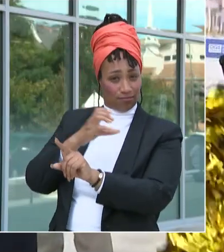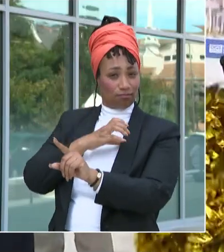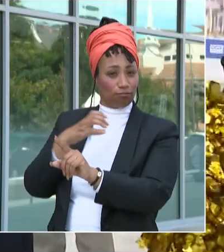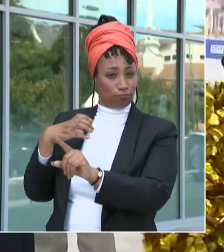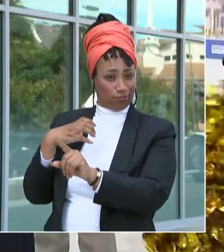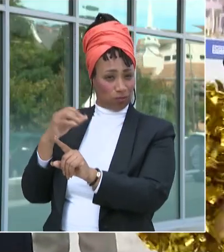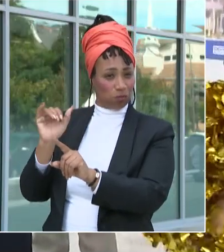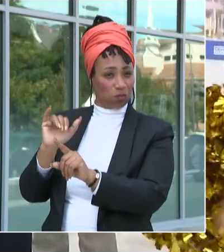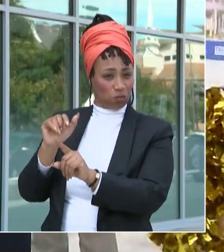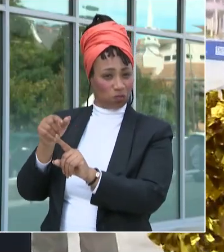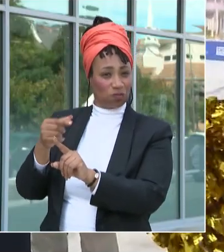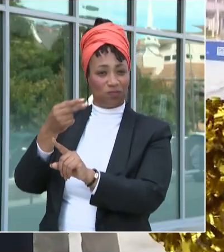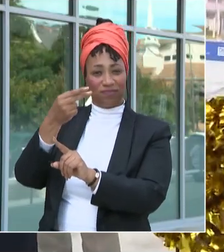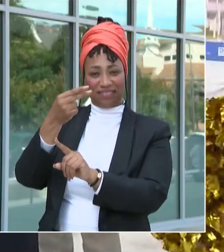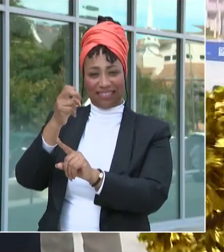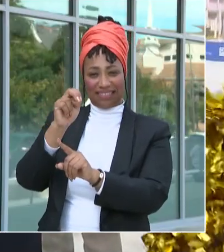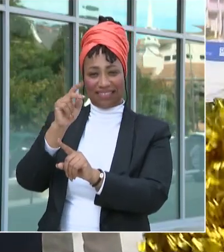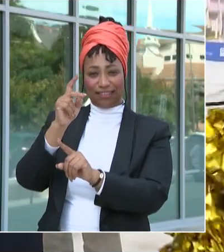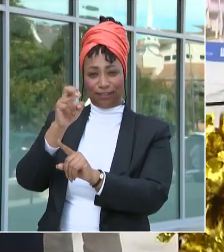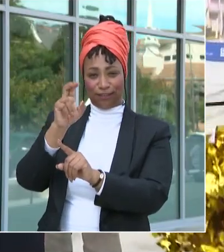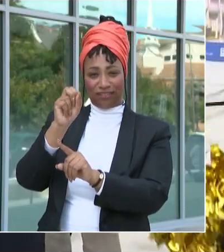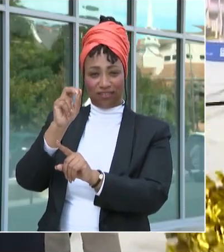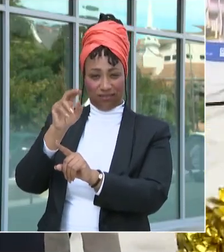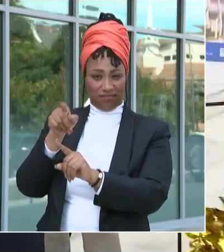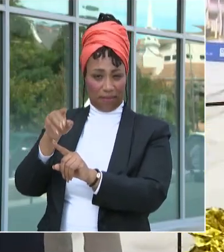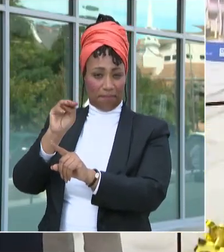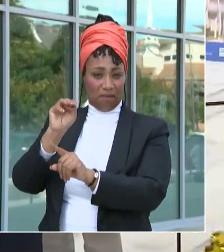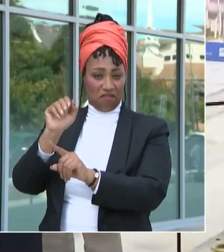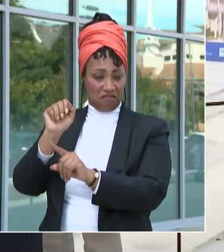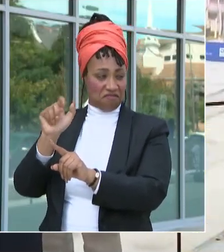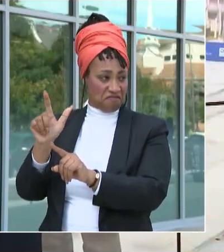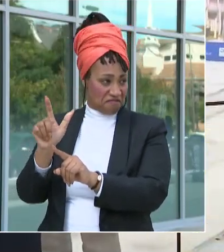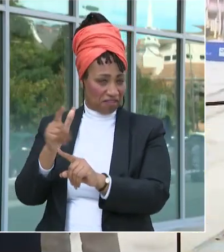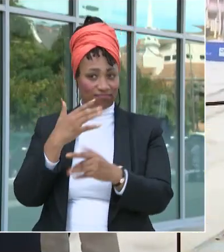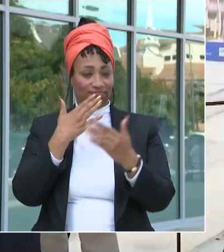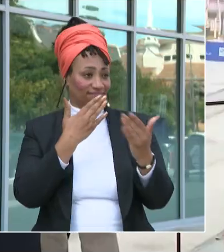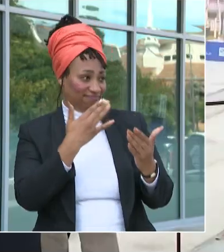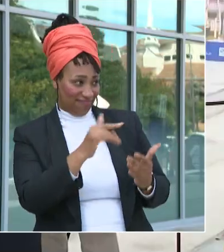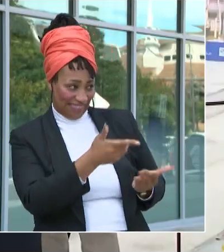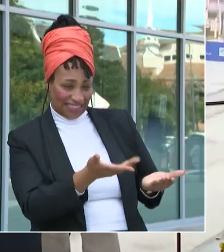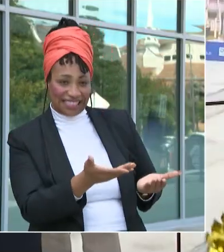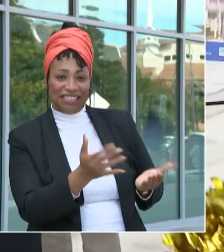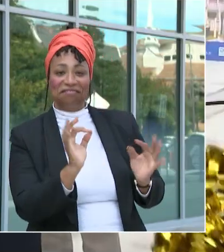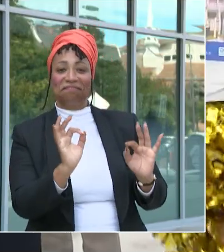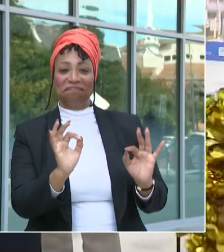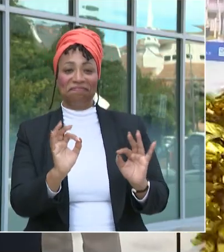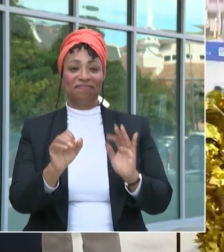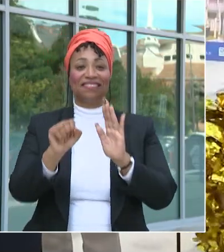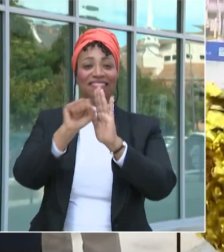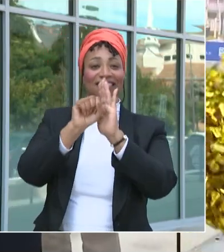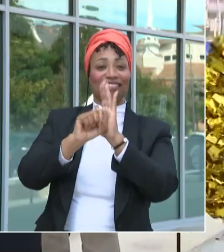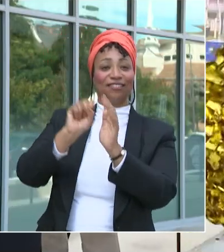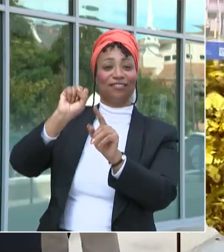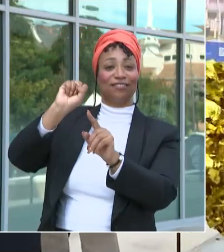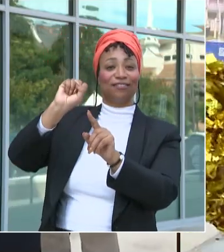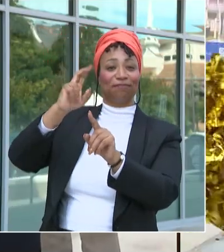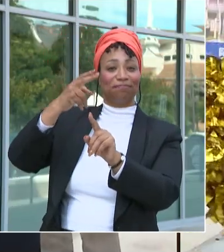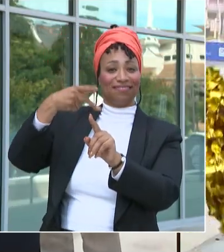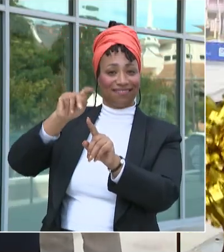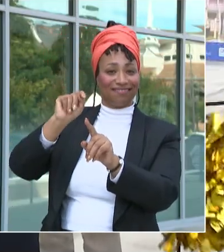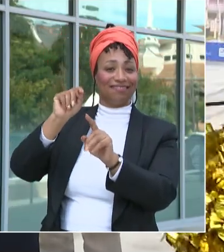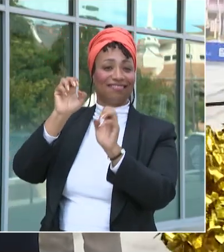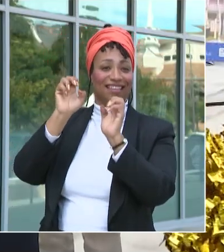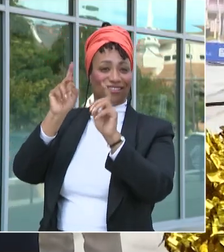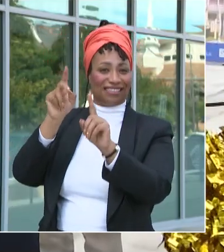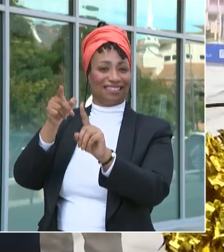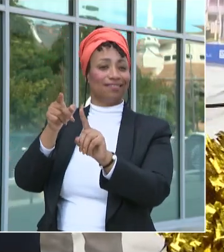eye. The education team, Deputy Mayor Paul Kine, Dr. Antoinette Mitchell, our state superintendent, of course, Dr. Farabee and his amazing